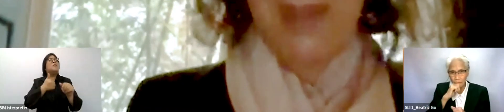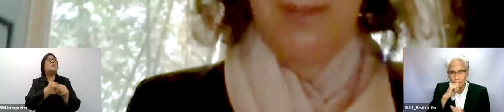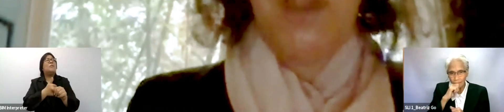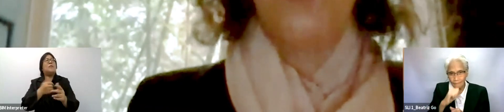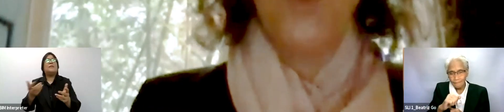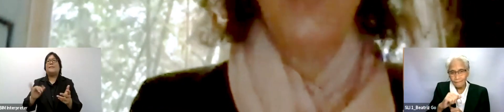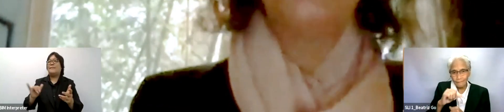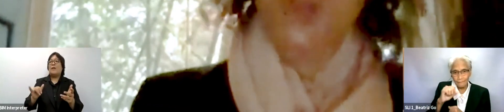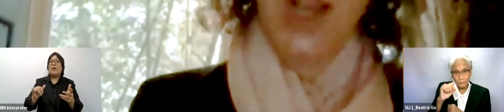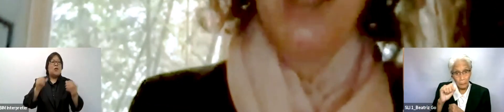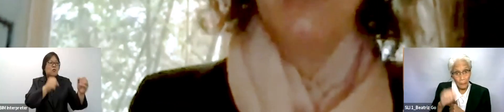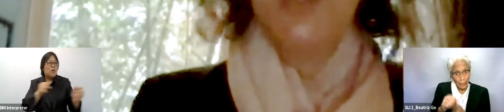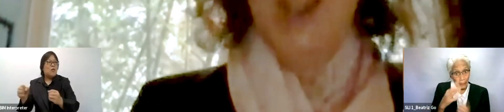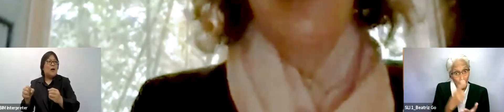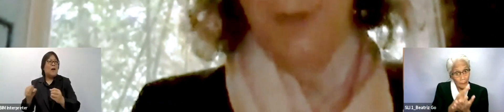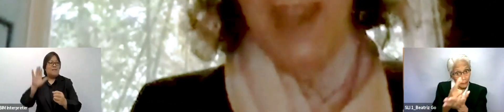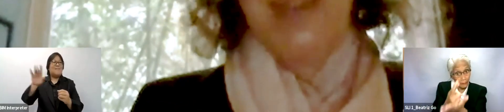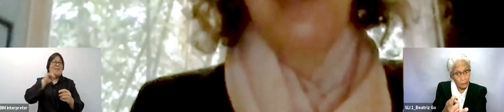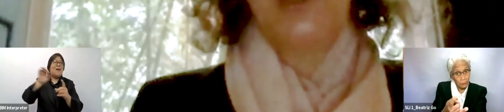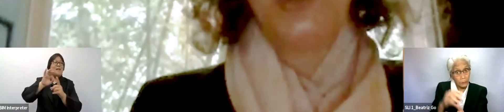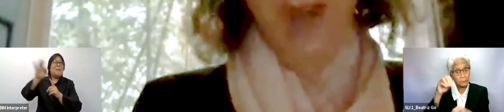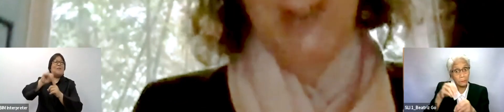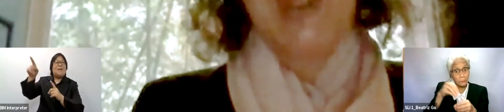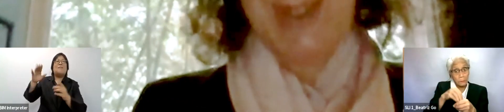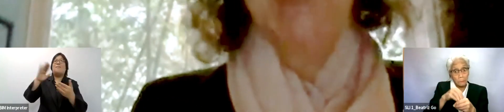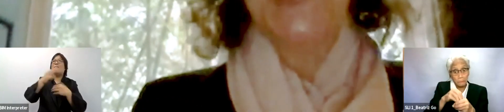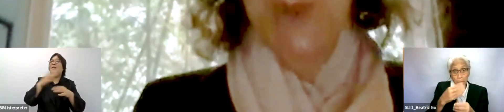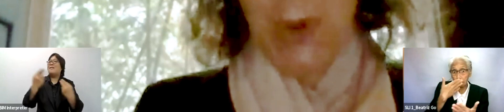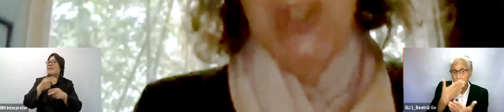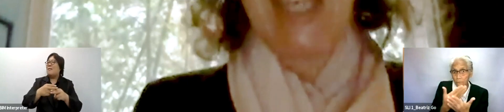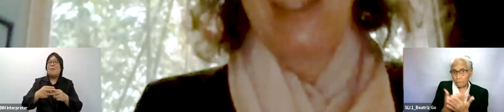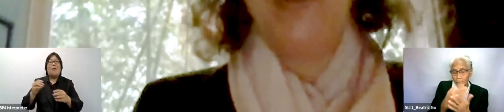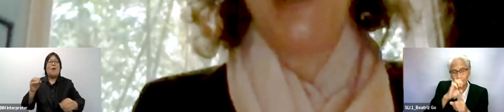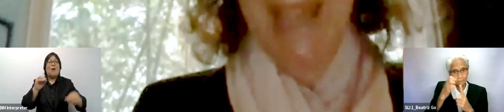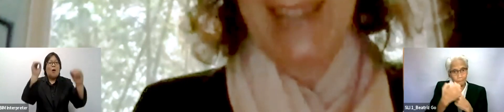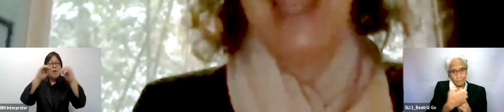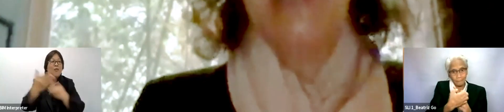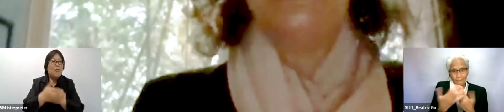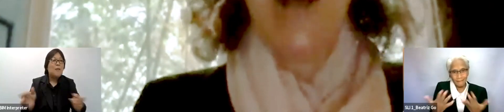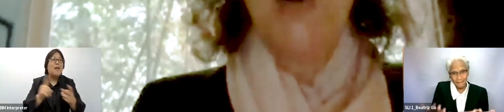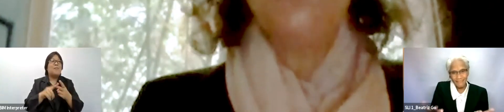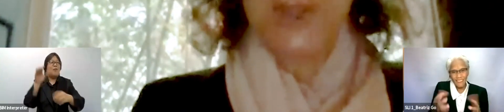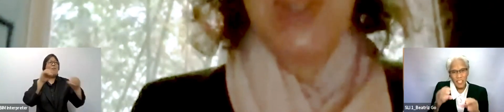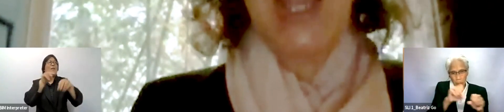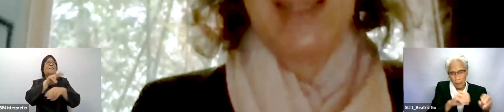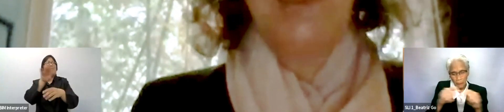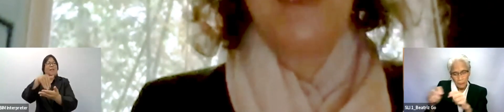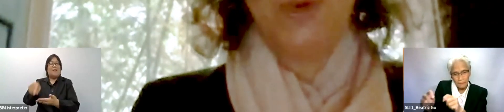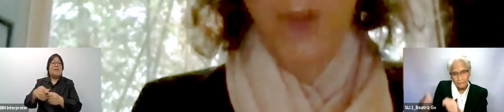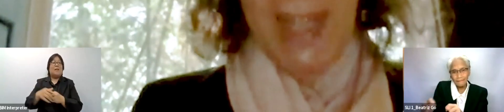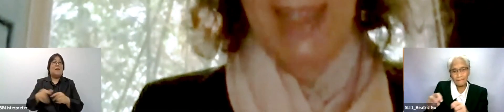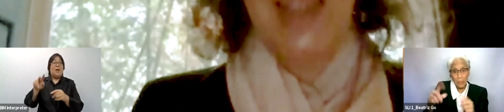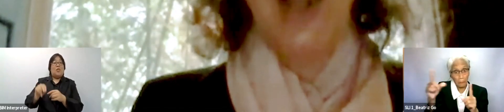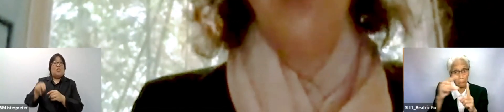a system where the child doesn't face a trial, doesn't go to court in the first place. So our focus has to